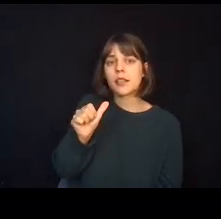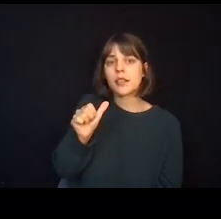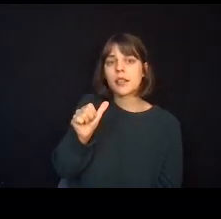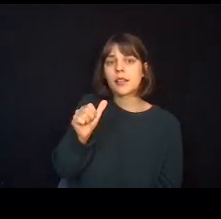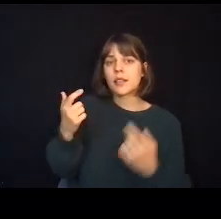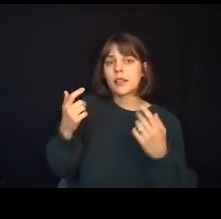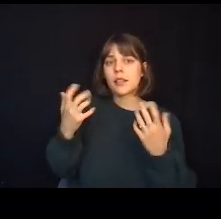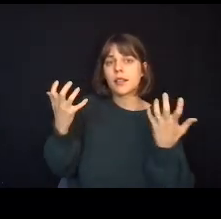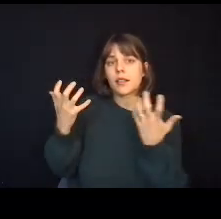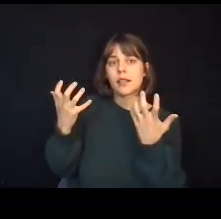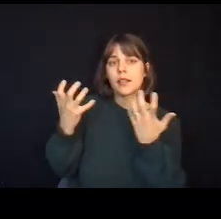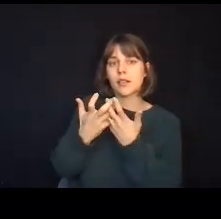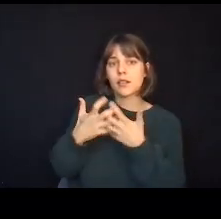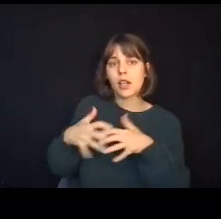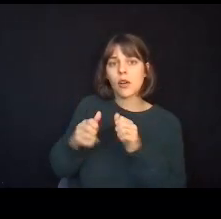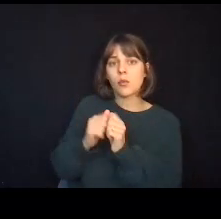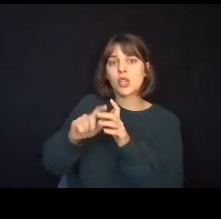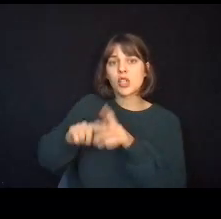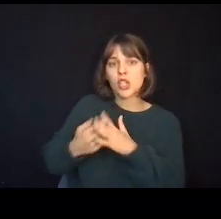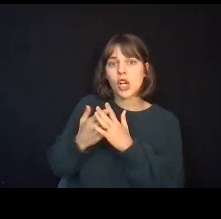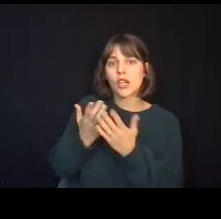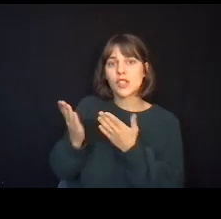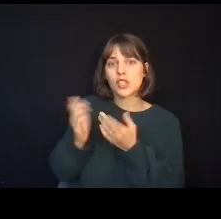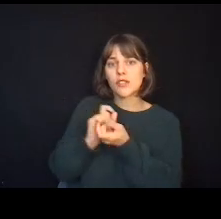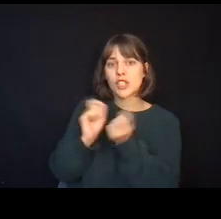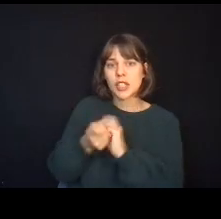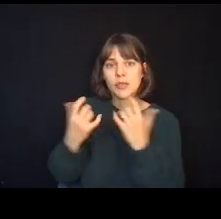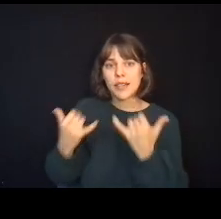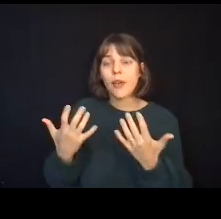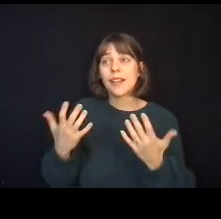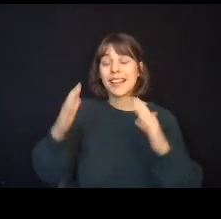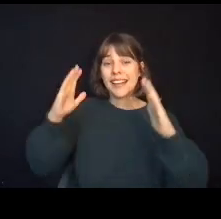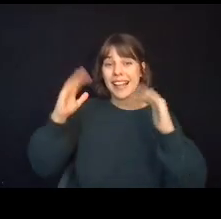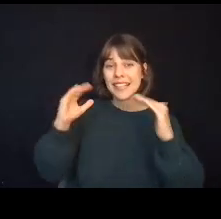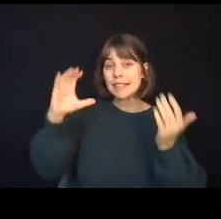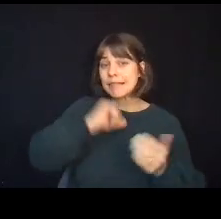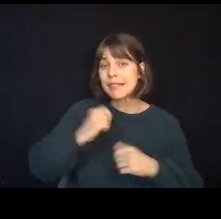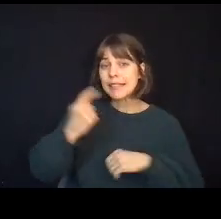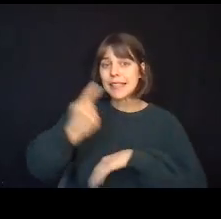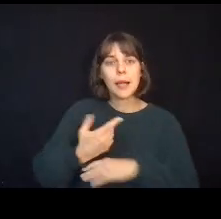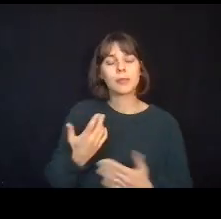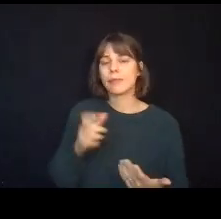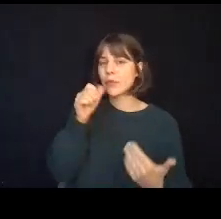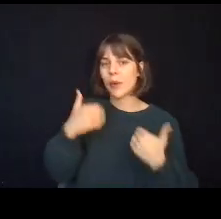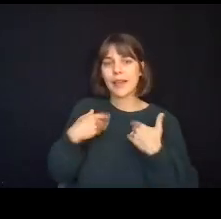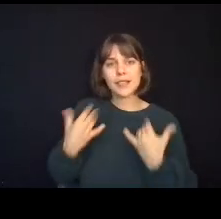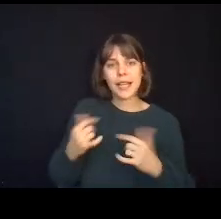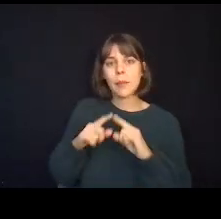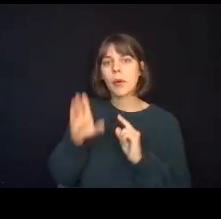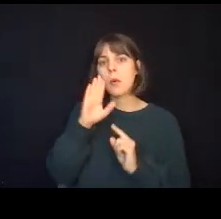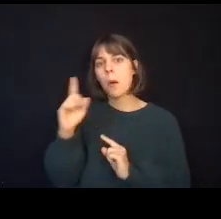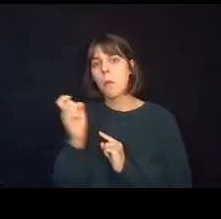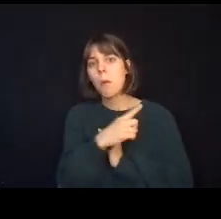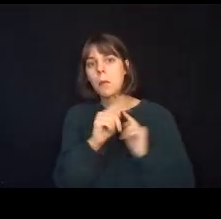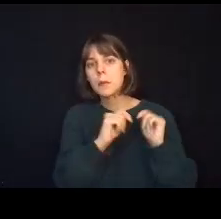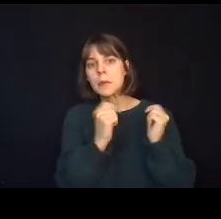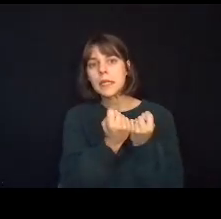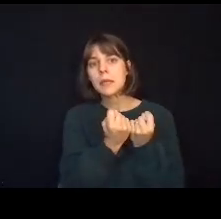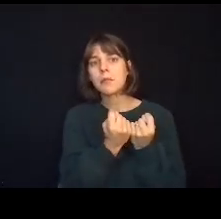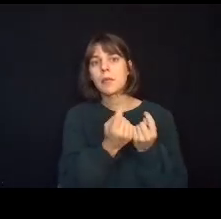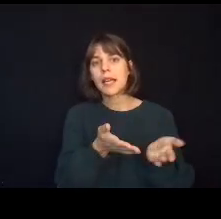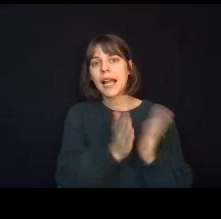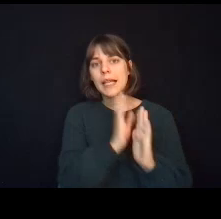line up with the start of the service change at this time. I don't have an estimated date today, but I'll go back and talk to the team and see if we can get